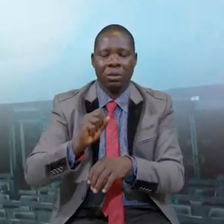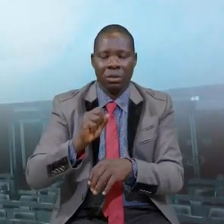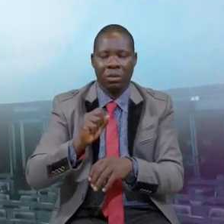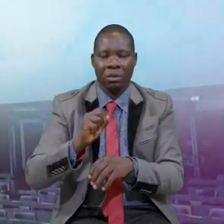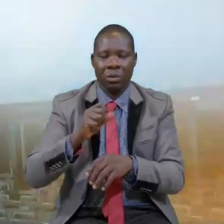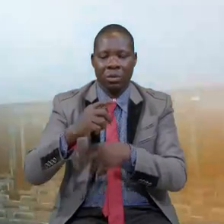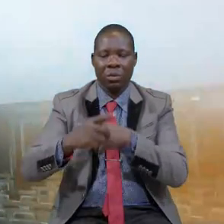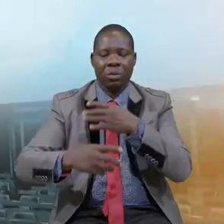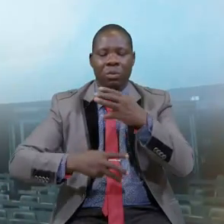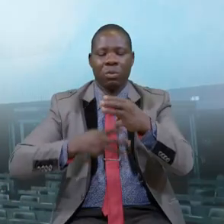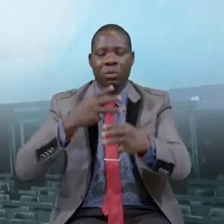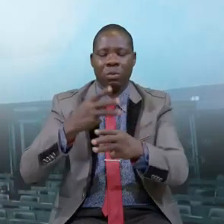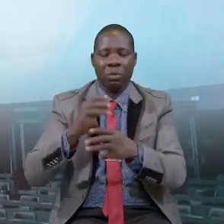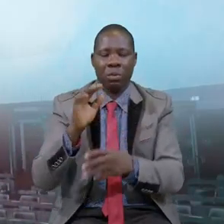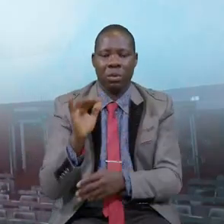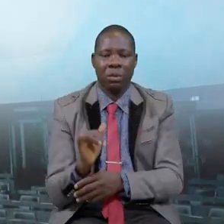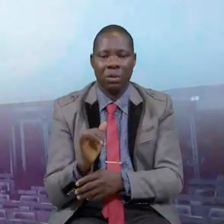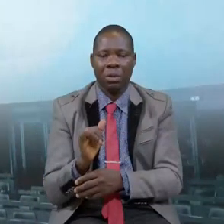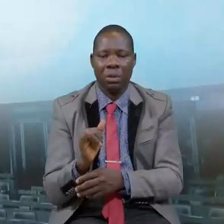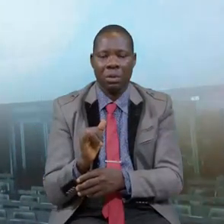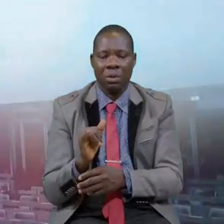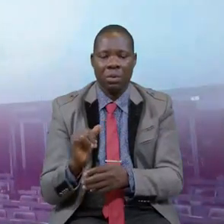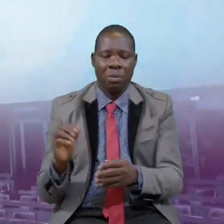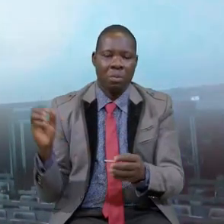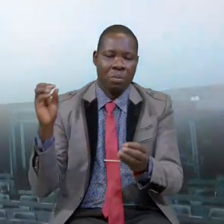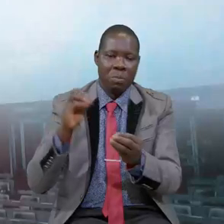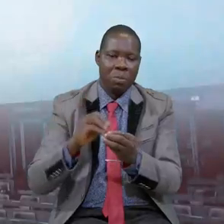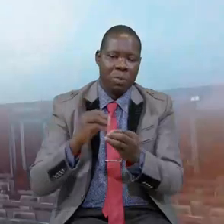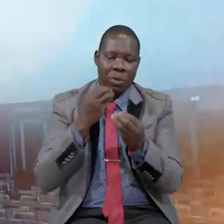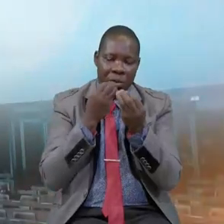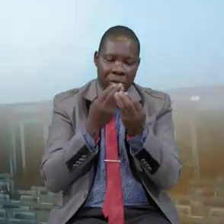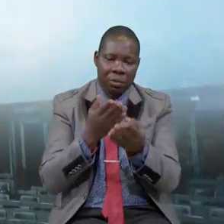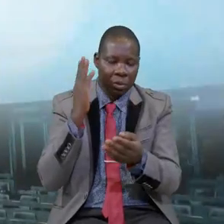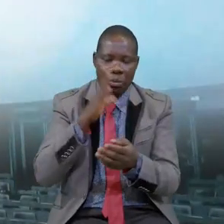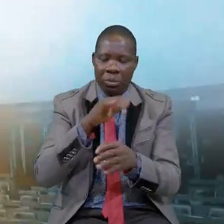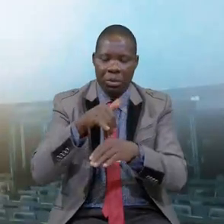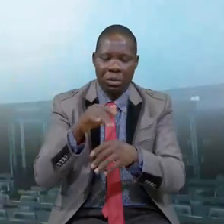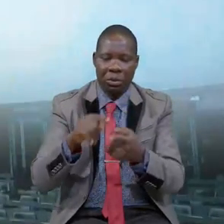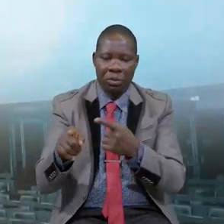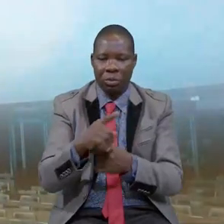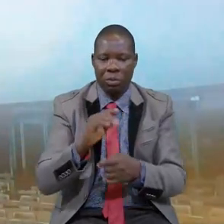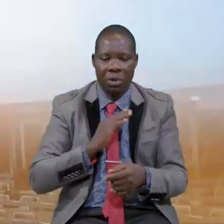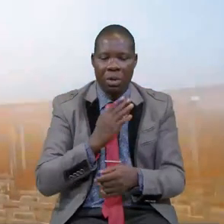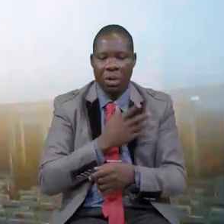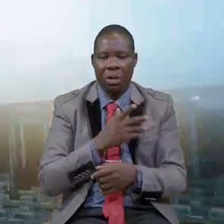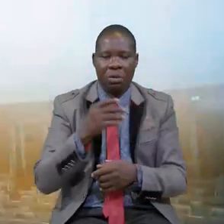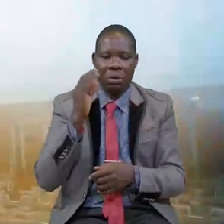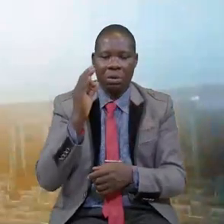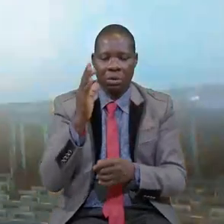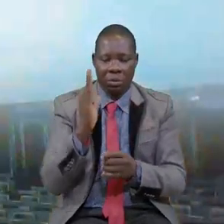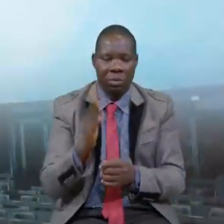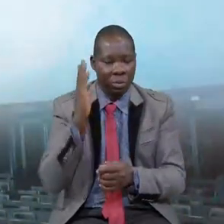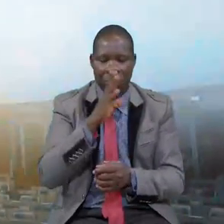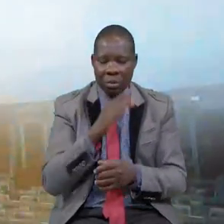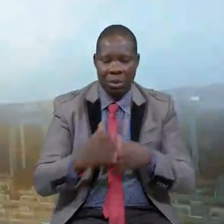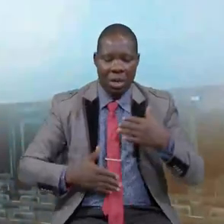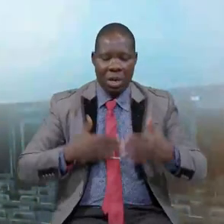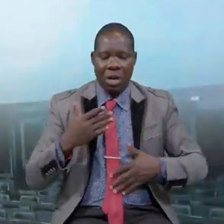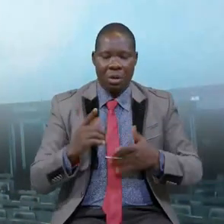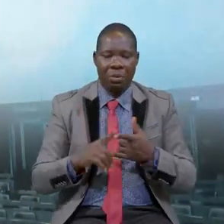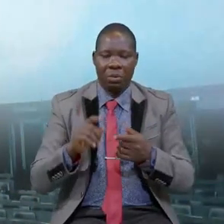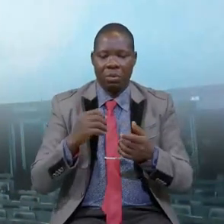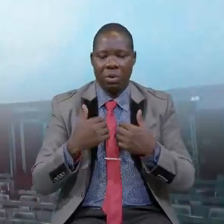More details about this will be sent to you. A pastor will be delighted to have you join this